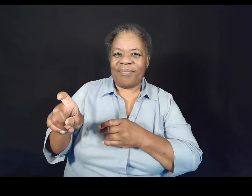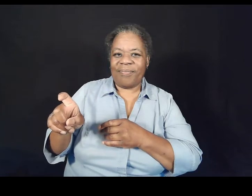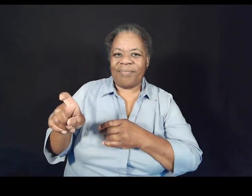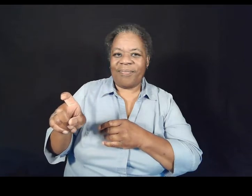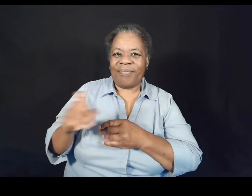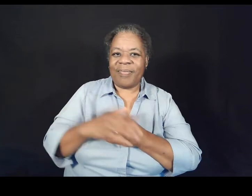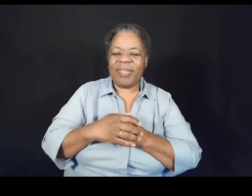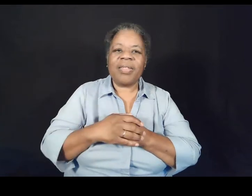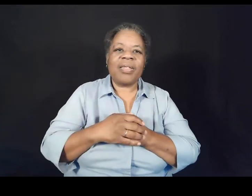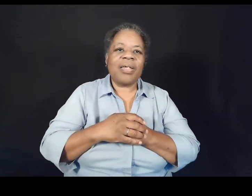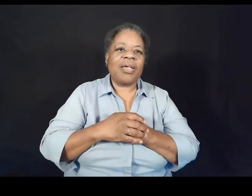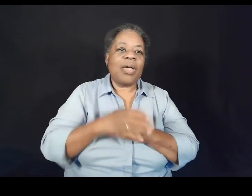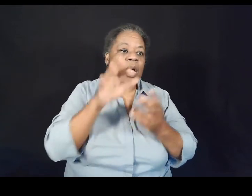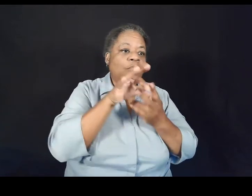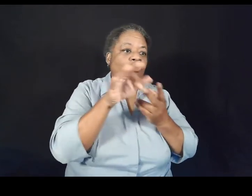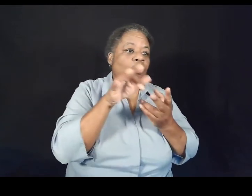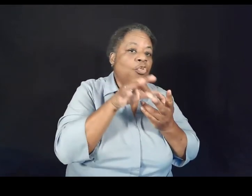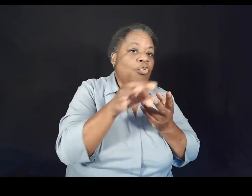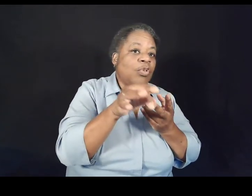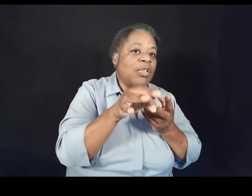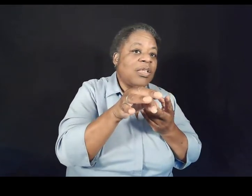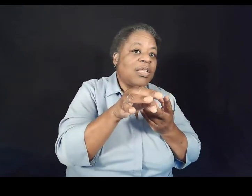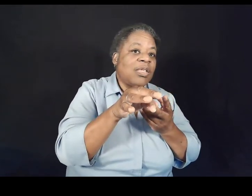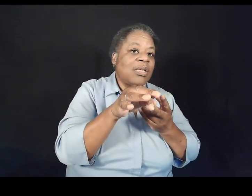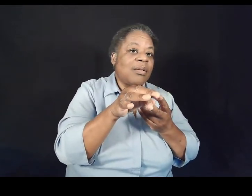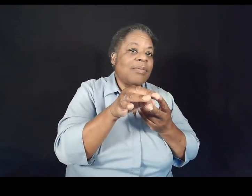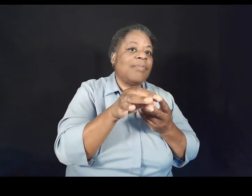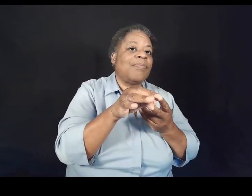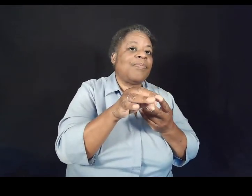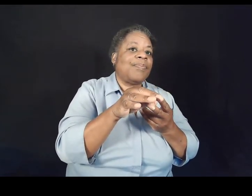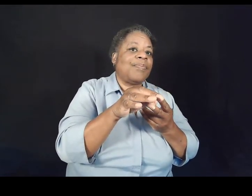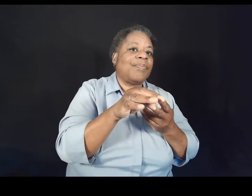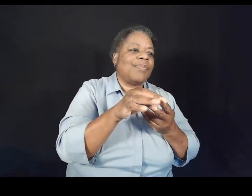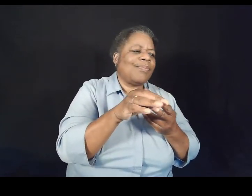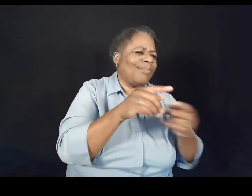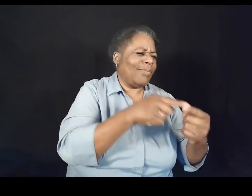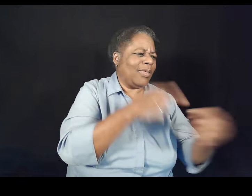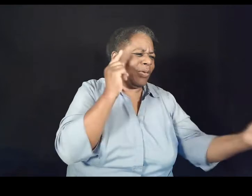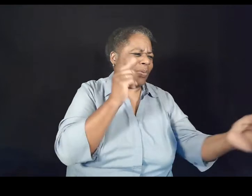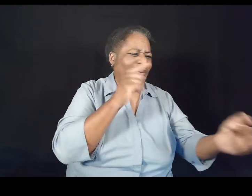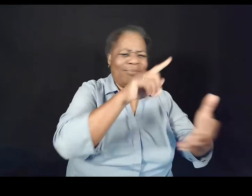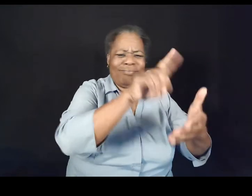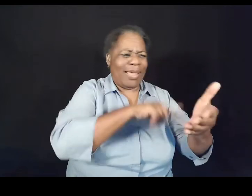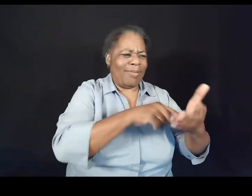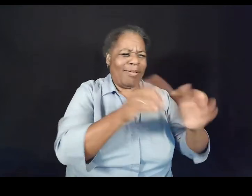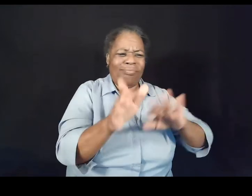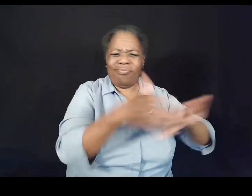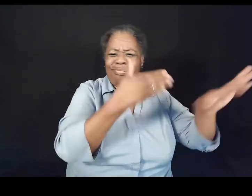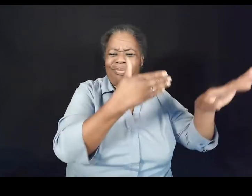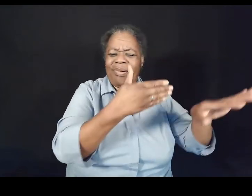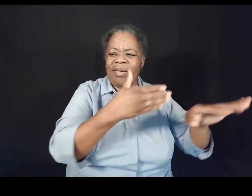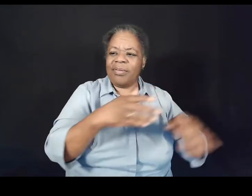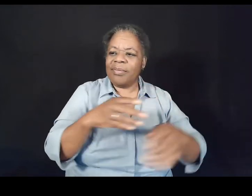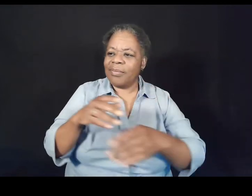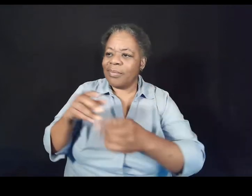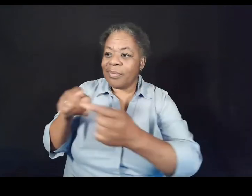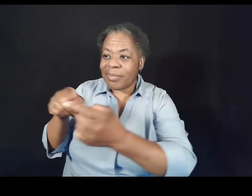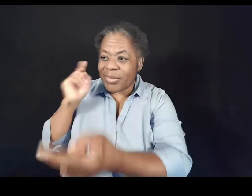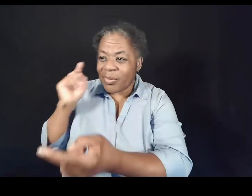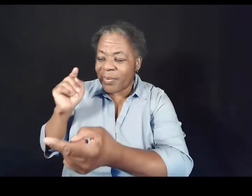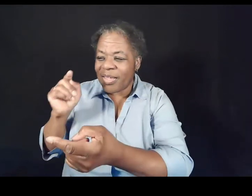When we have to choose between canceling a person we disagree with or being kind to a person we disagree